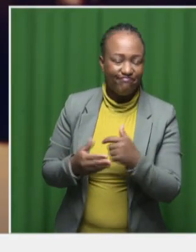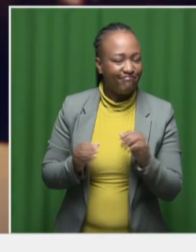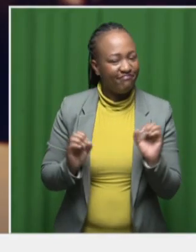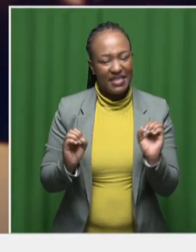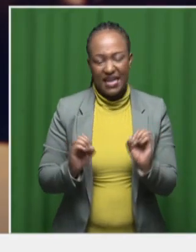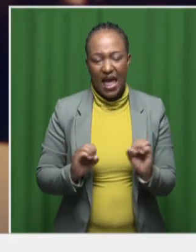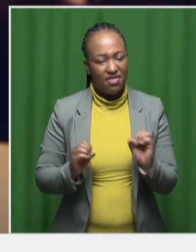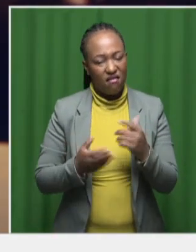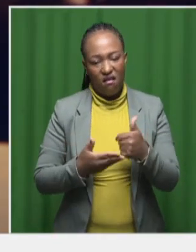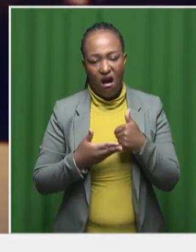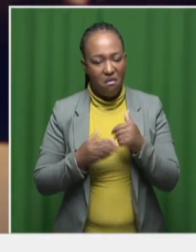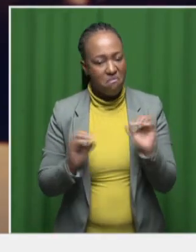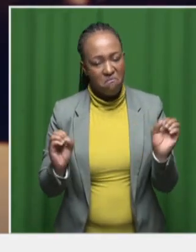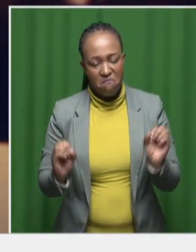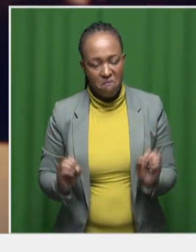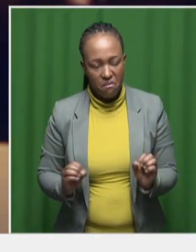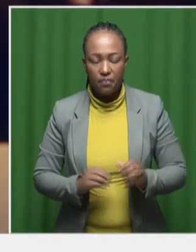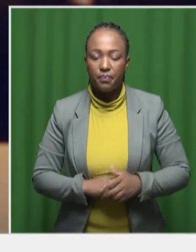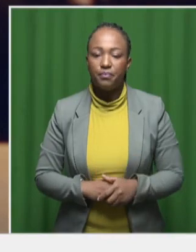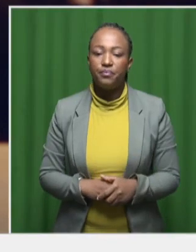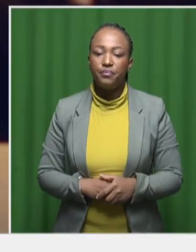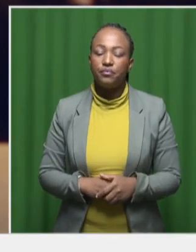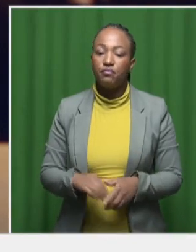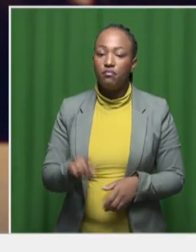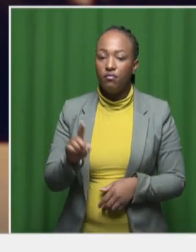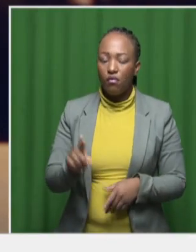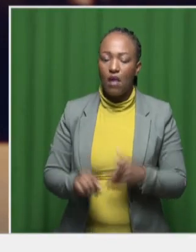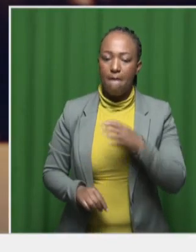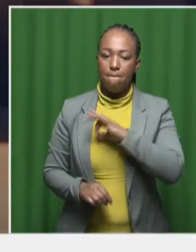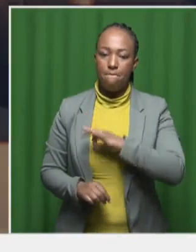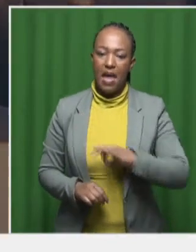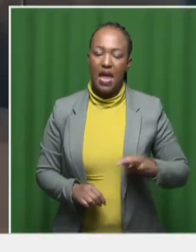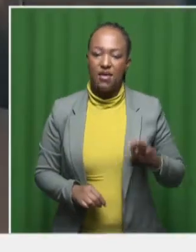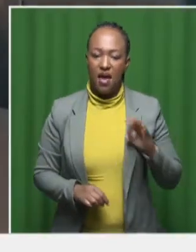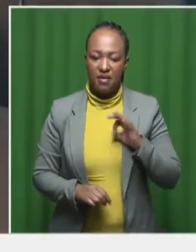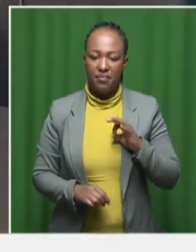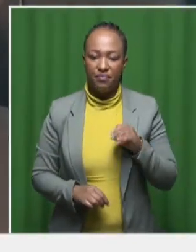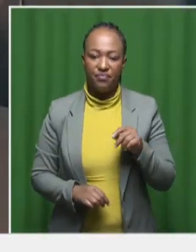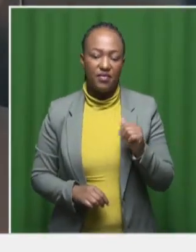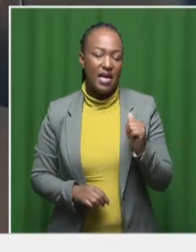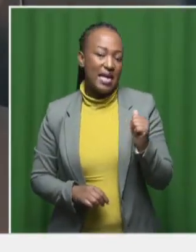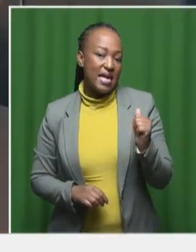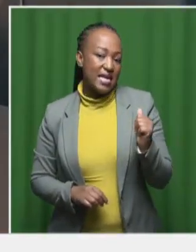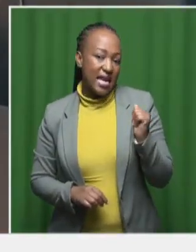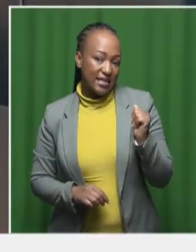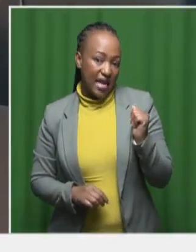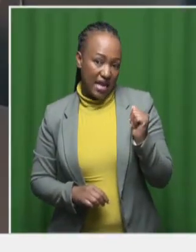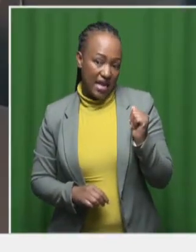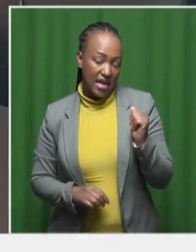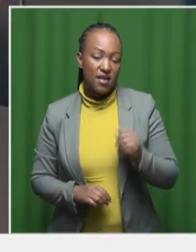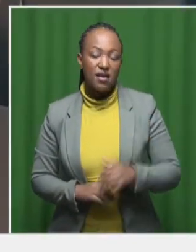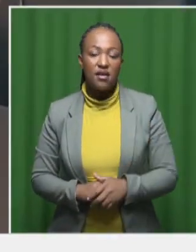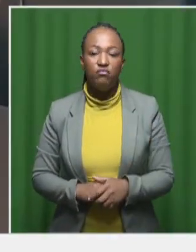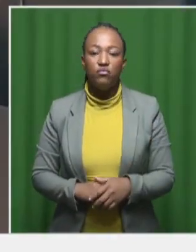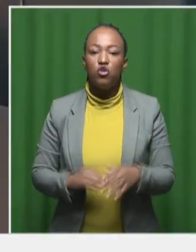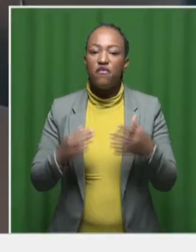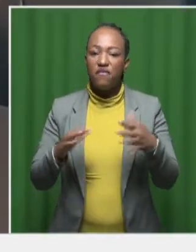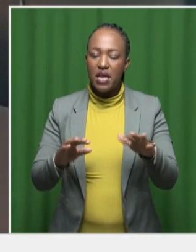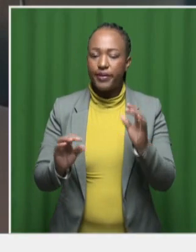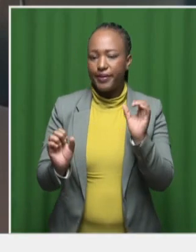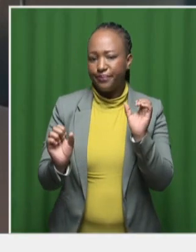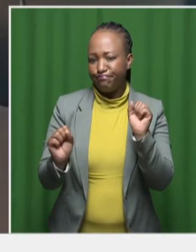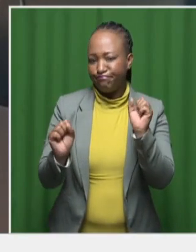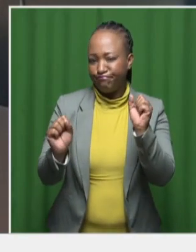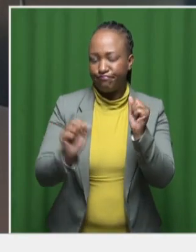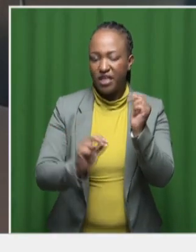been done here. Okay. Nothing. Mayor, let's bring you in, because yesterday you had a concise briefing just talking